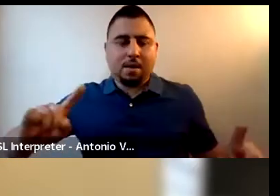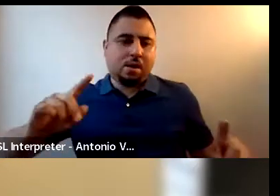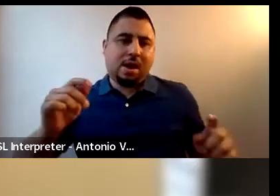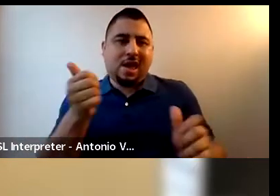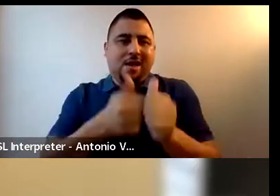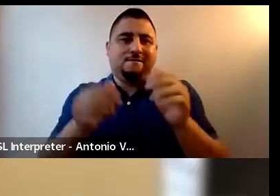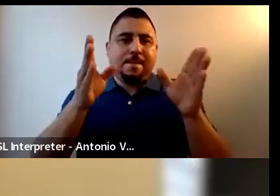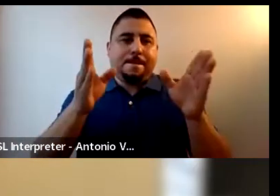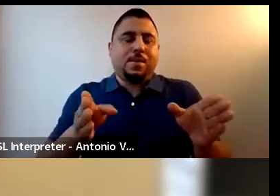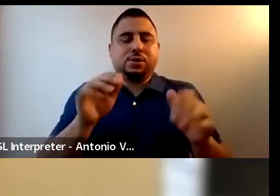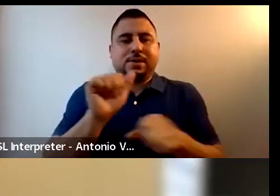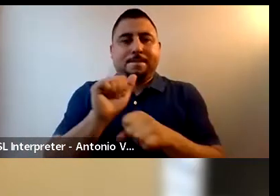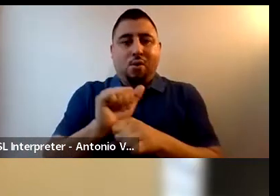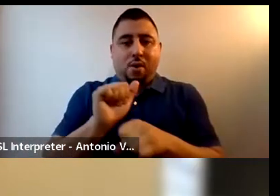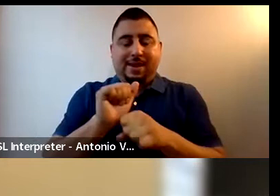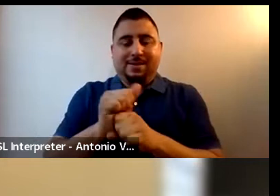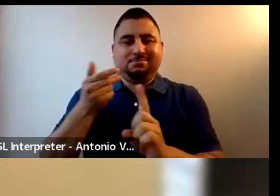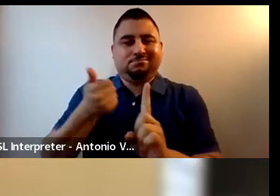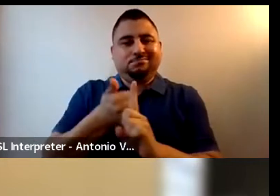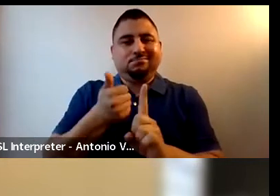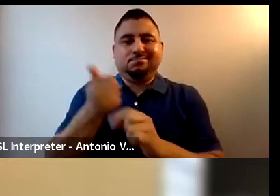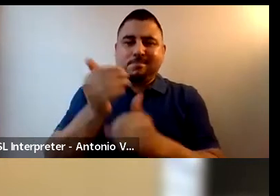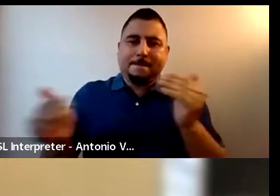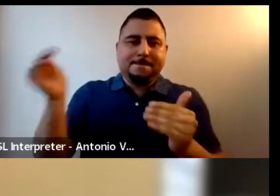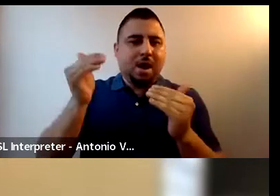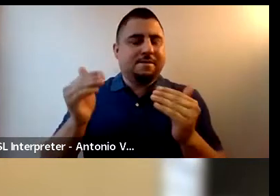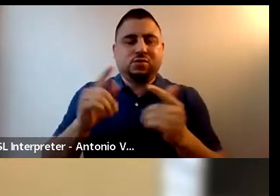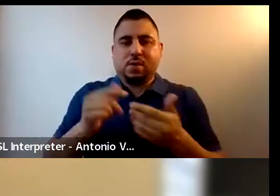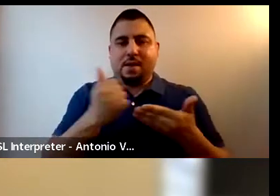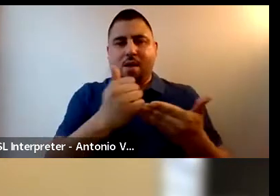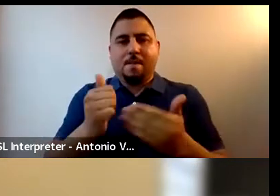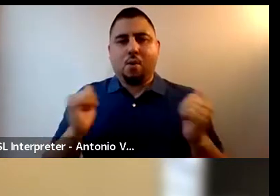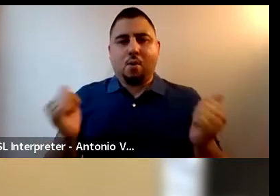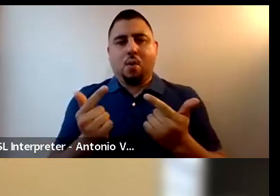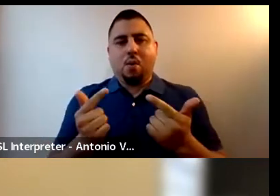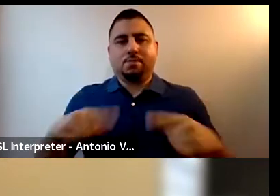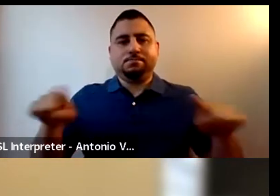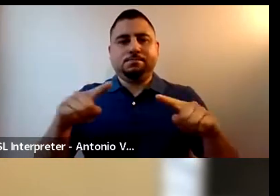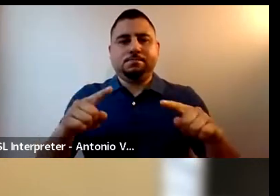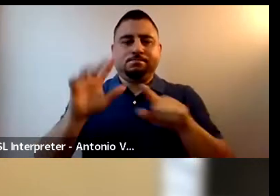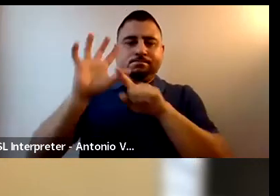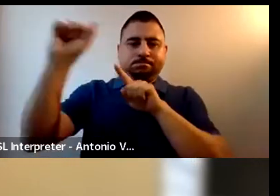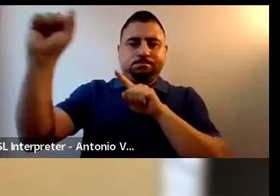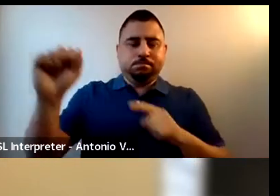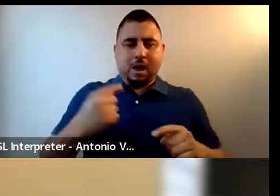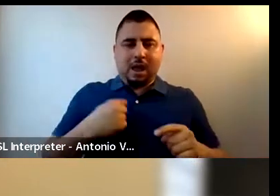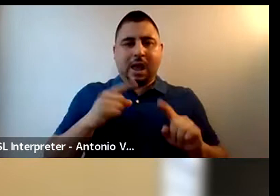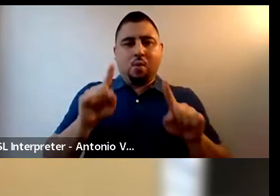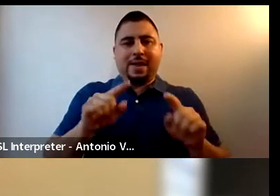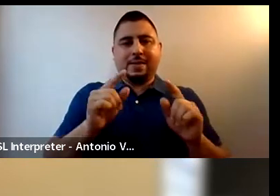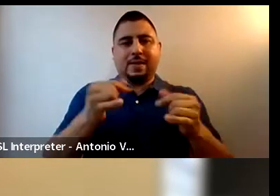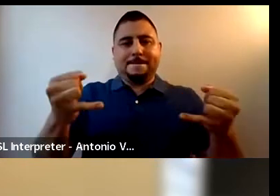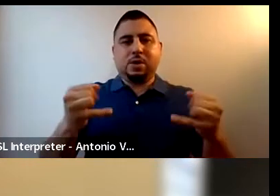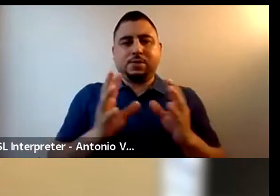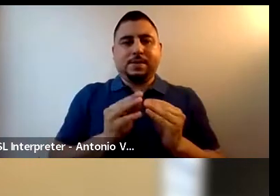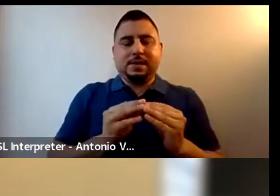Every person employed at Pointer Ridge goes above and beyond to help our students succeed. I attended the boundary meetings that were